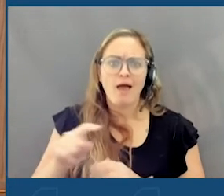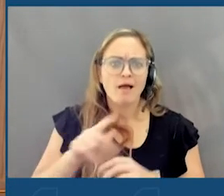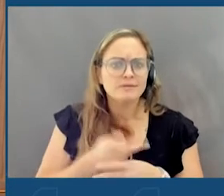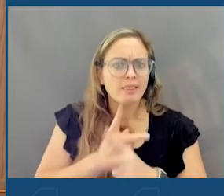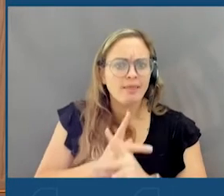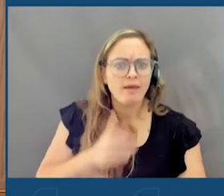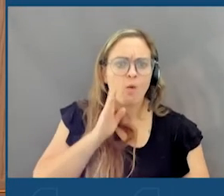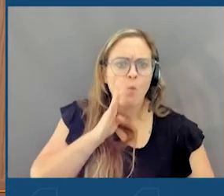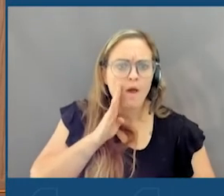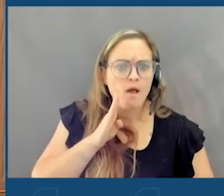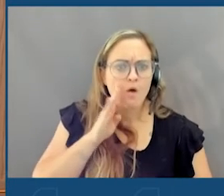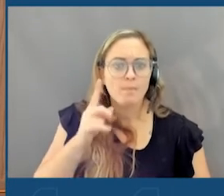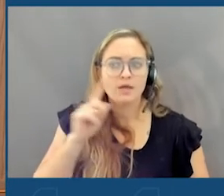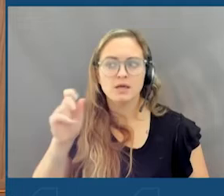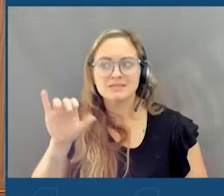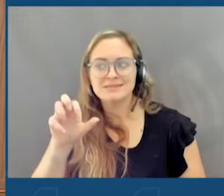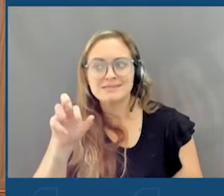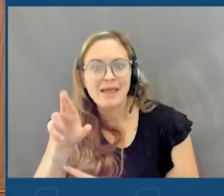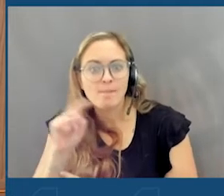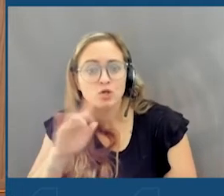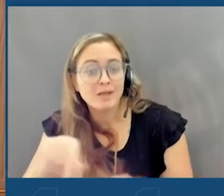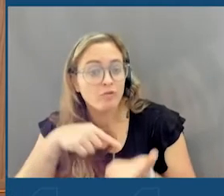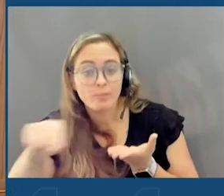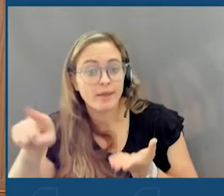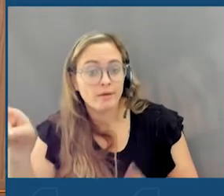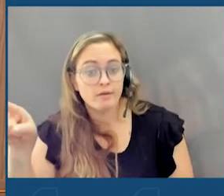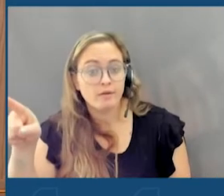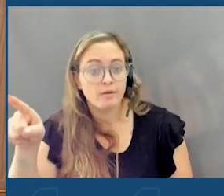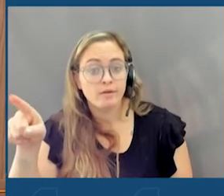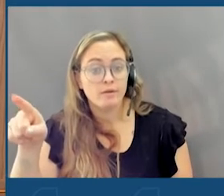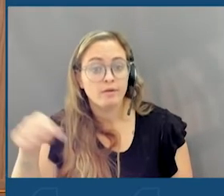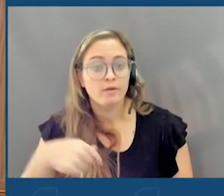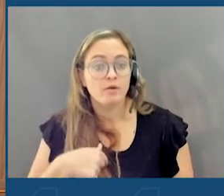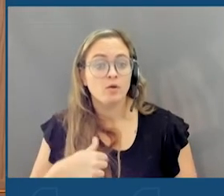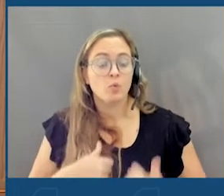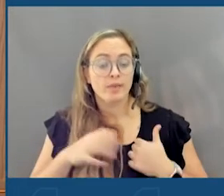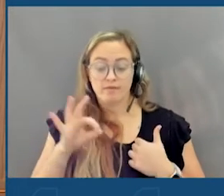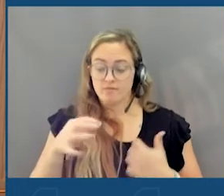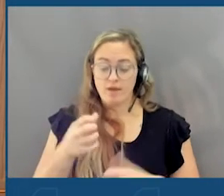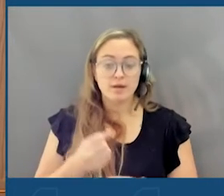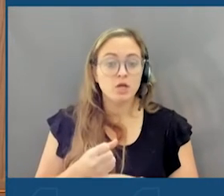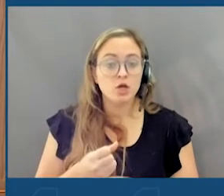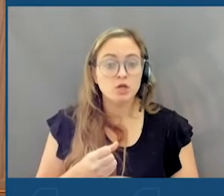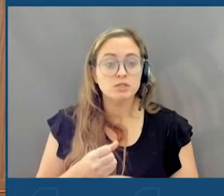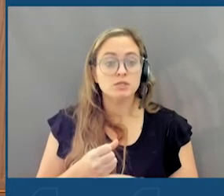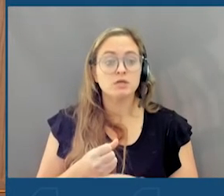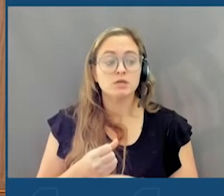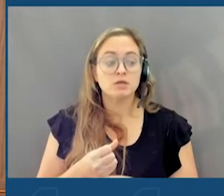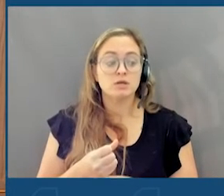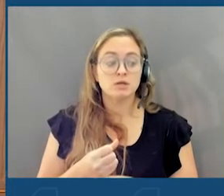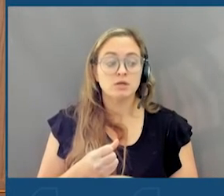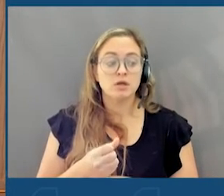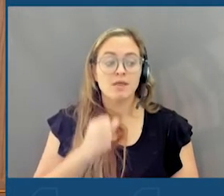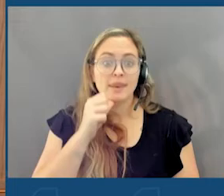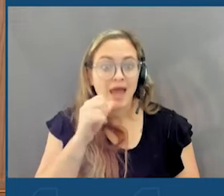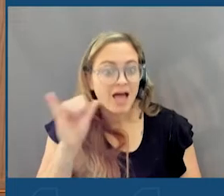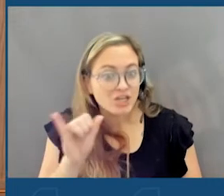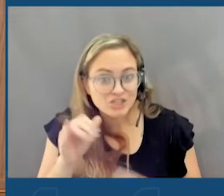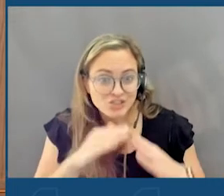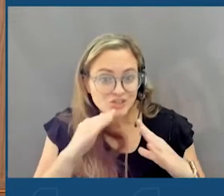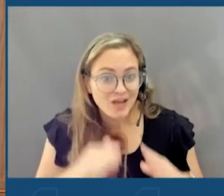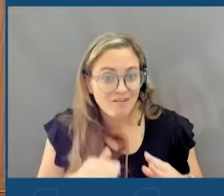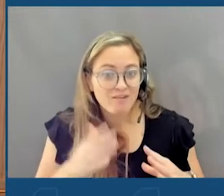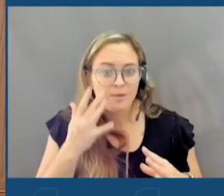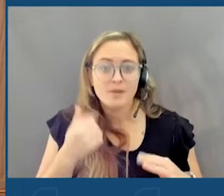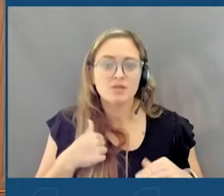that scammers never paid the bill. We lived 9 years in an uninsured house because we